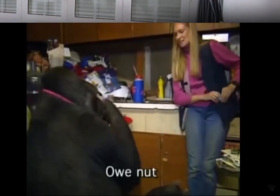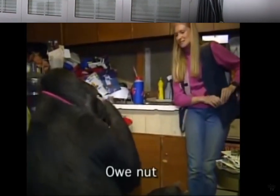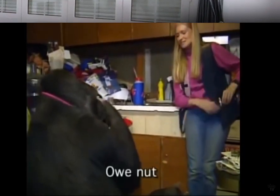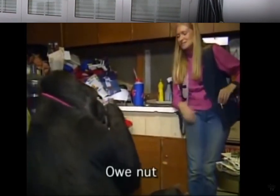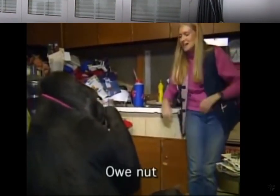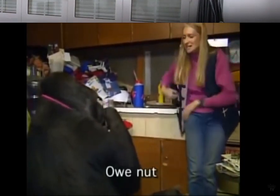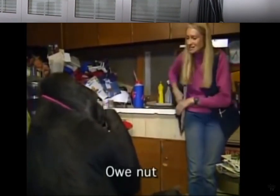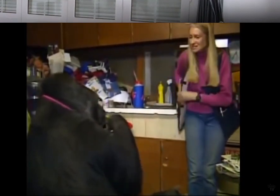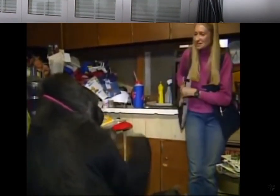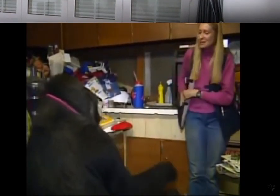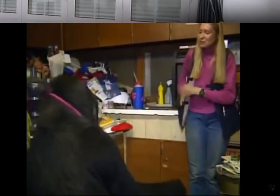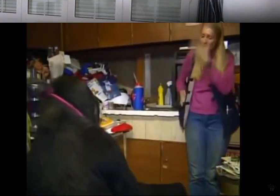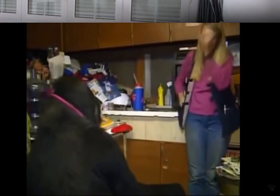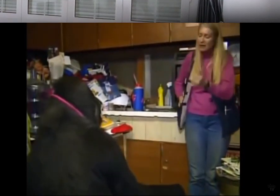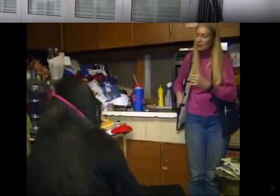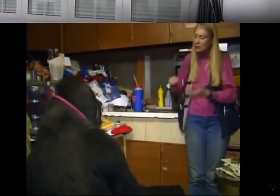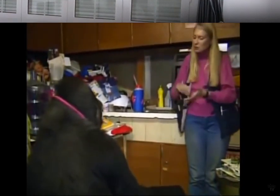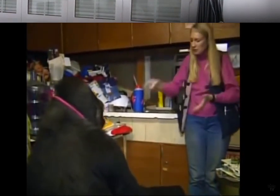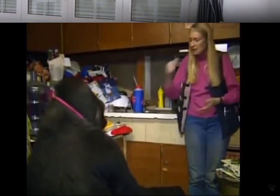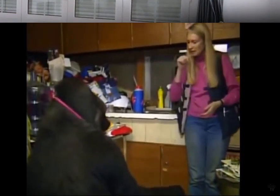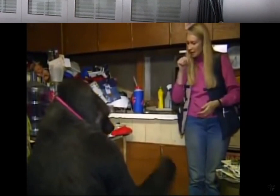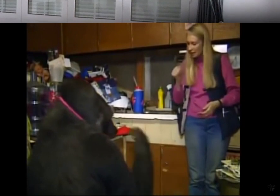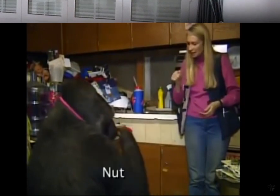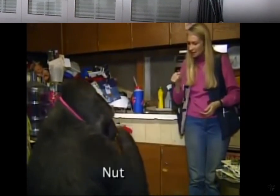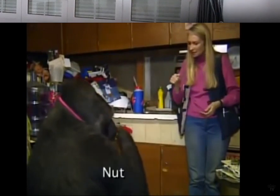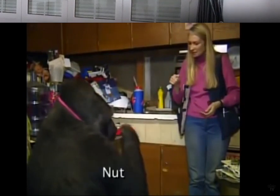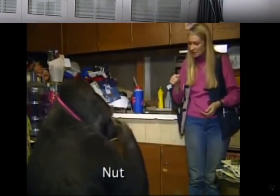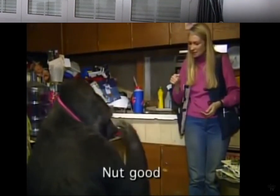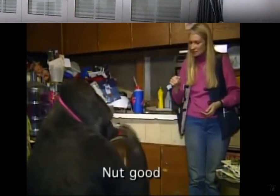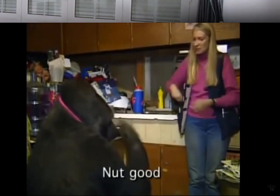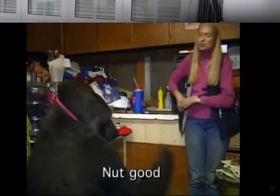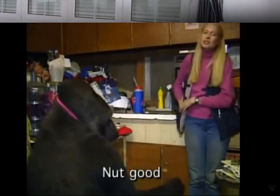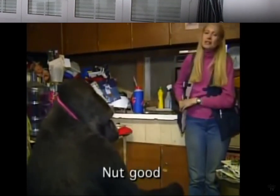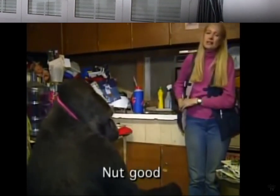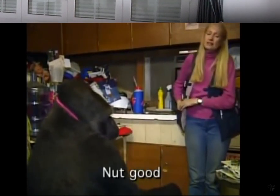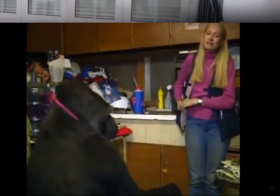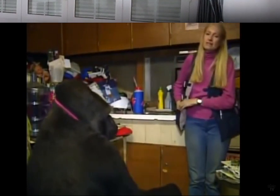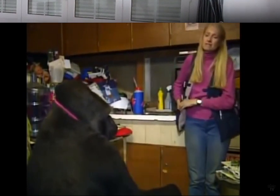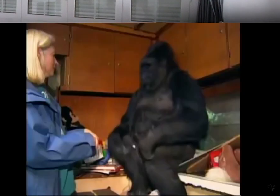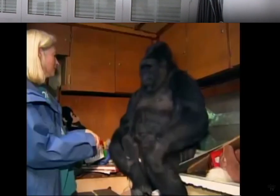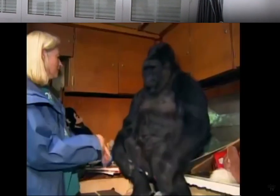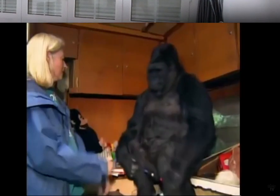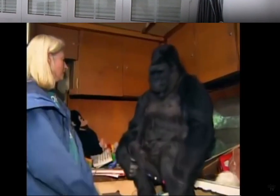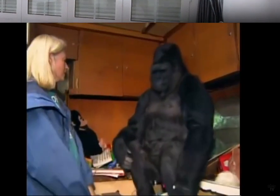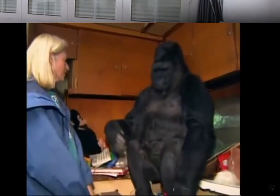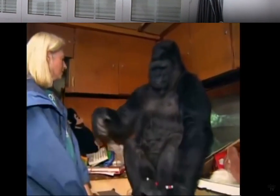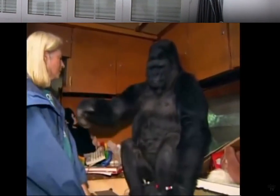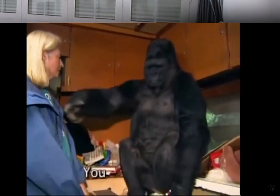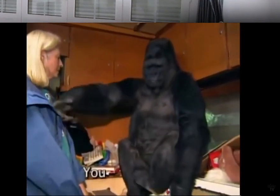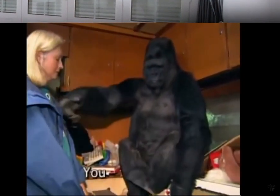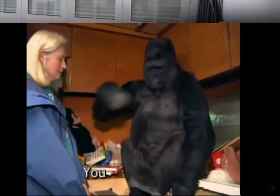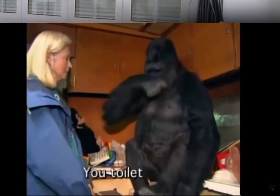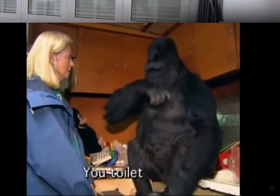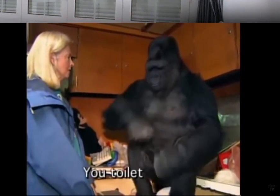convey her wants and her needs. Why would I owe you a nut? Because you're good? Oh. Oh. Chase in. Chase